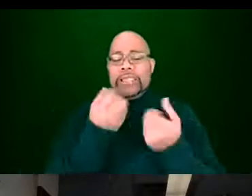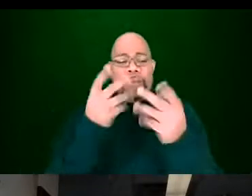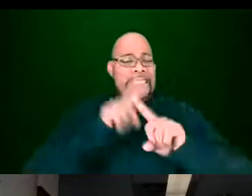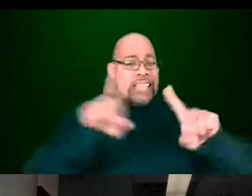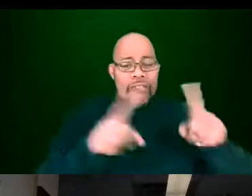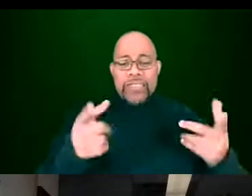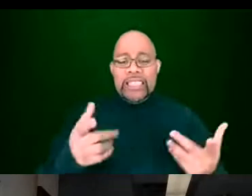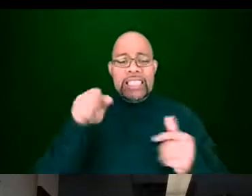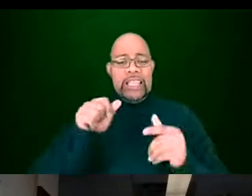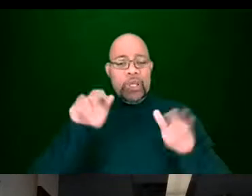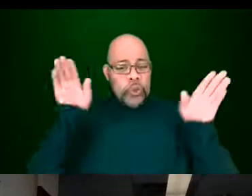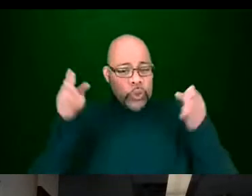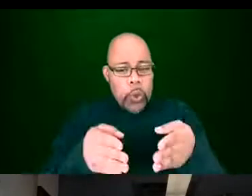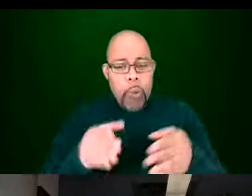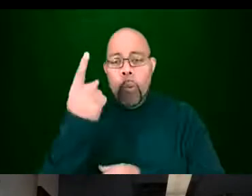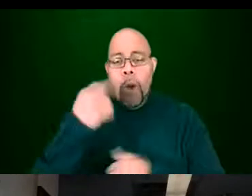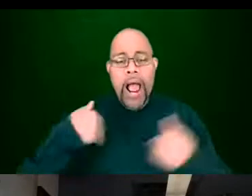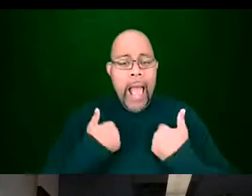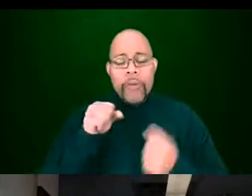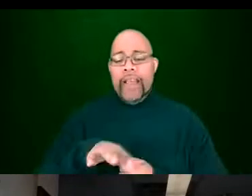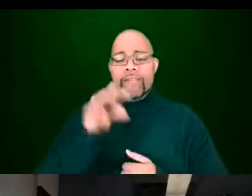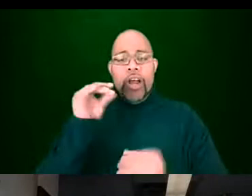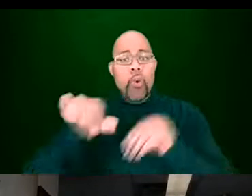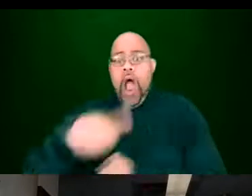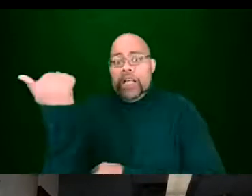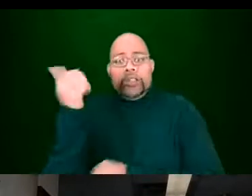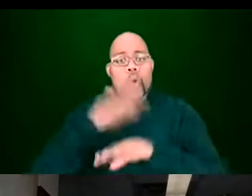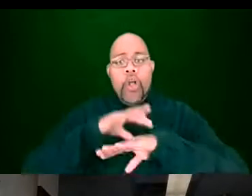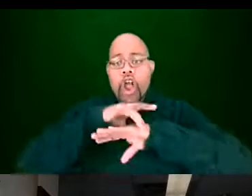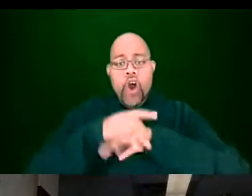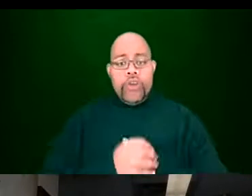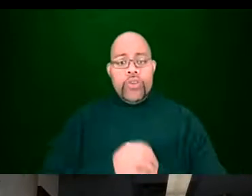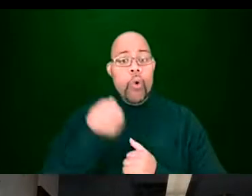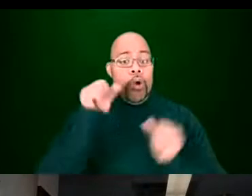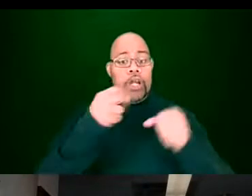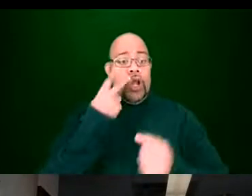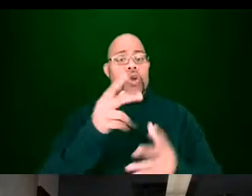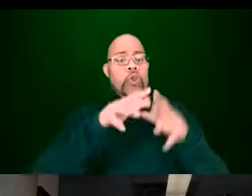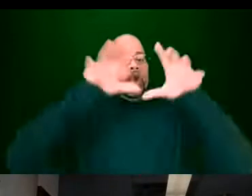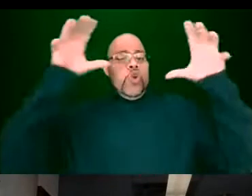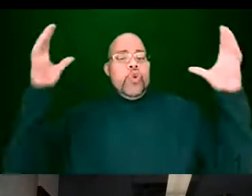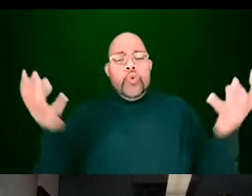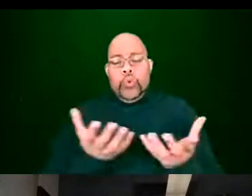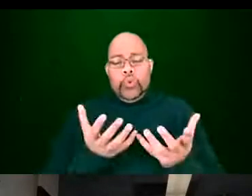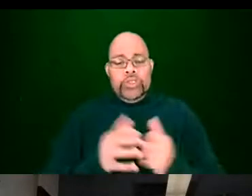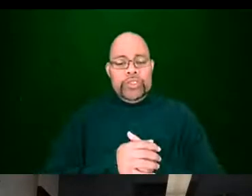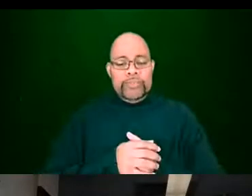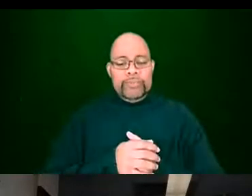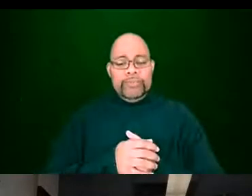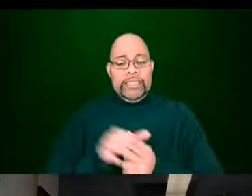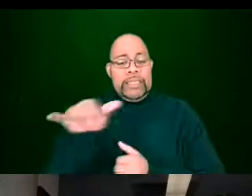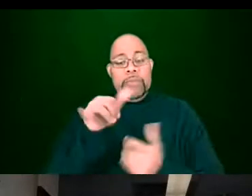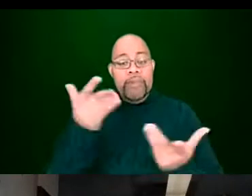can zoom in on a single species you can find nowhere else on planet Earth, or you can look at the huge, similarities